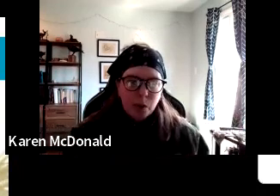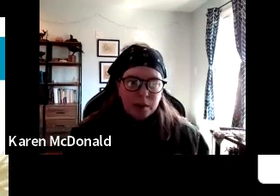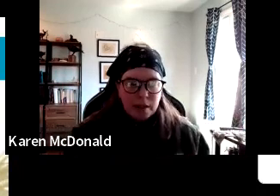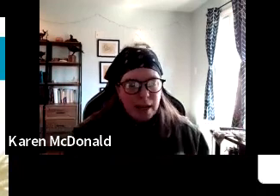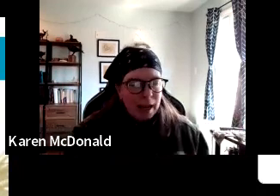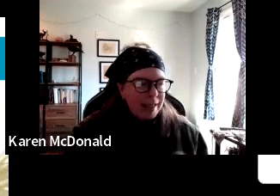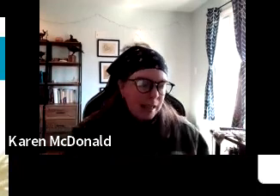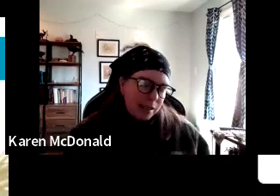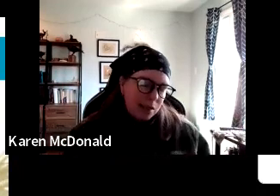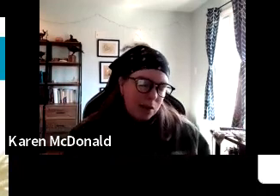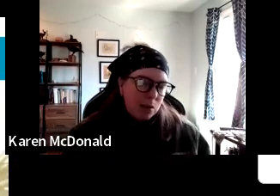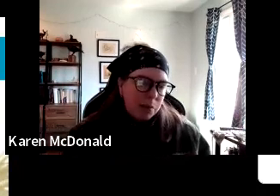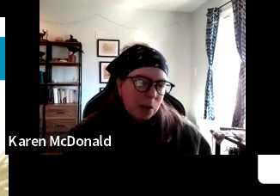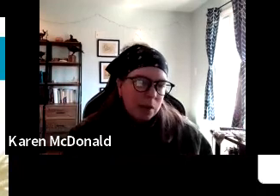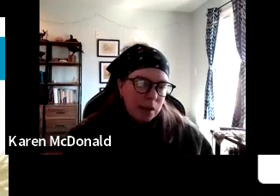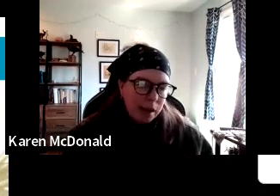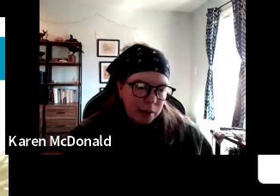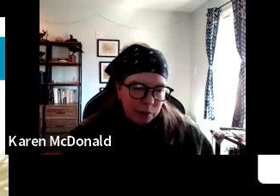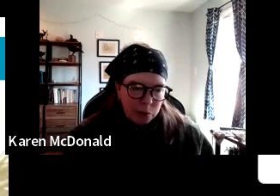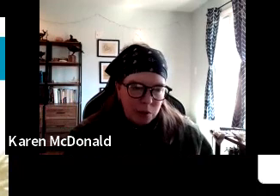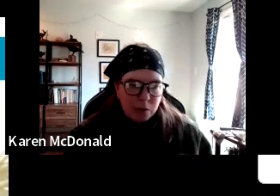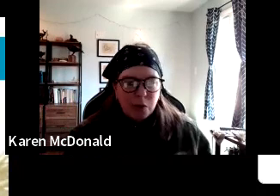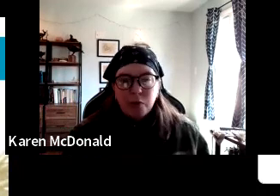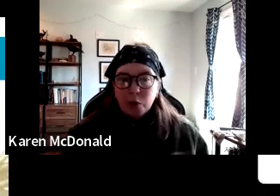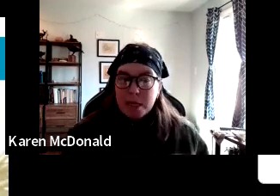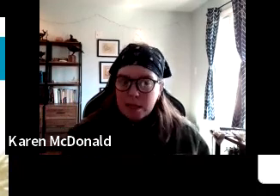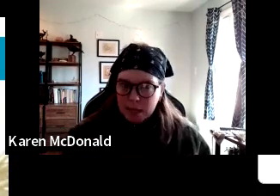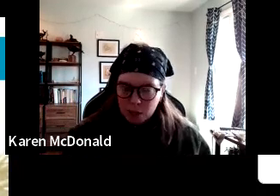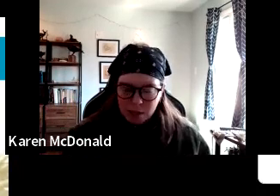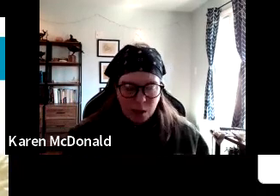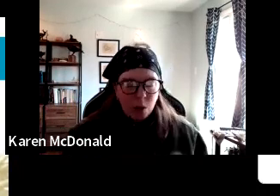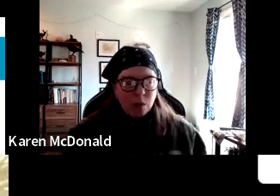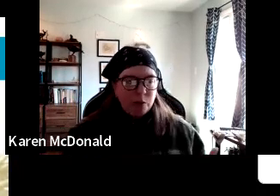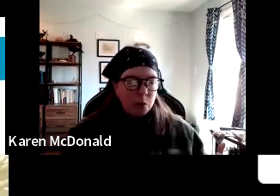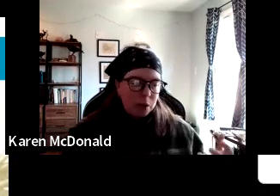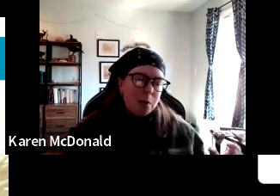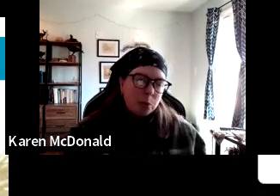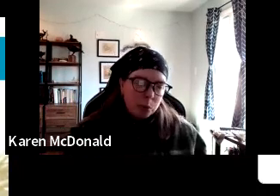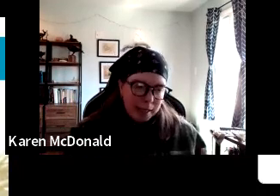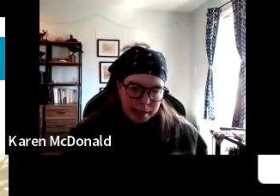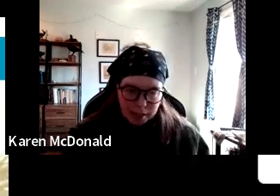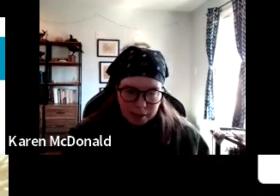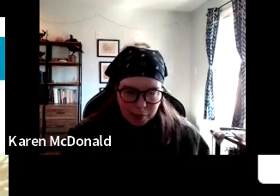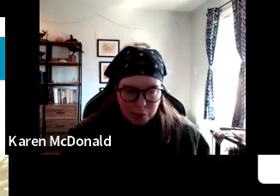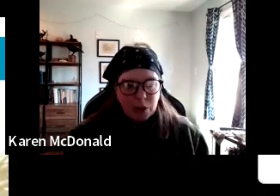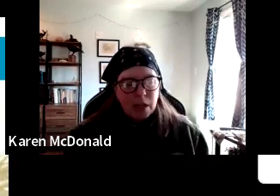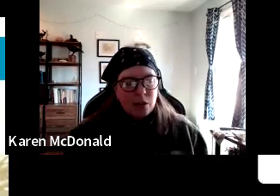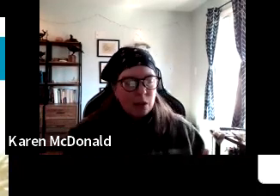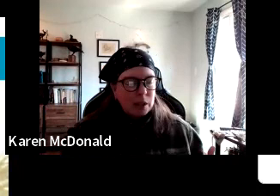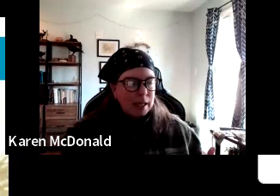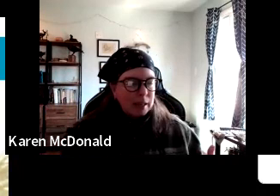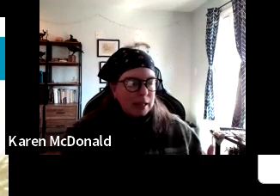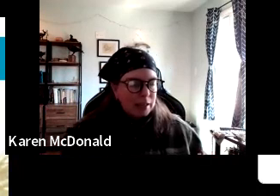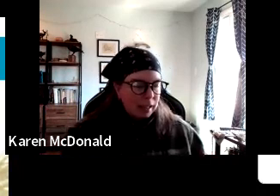it's important. And yeast is also important in other foods for fermentation or for breaking down that food